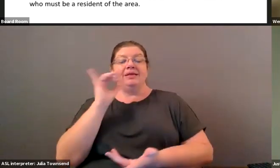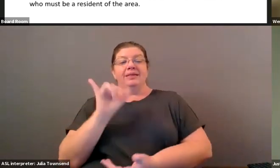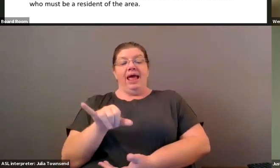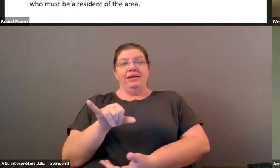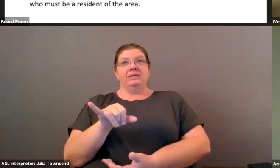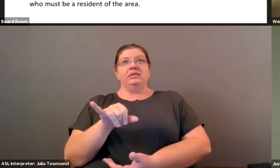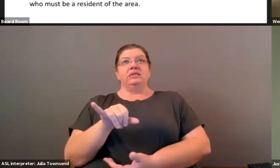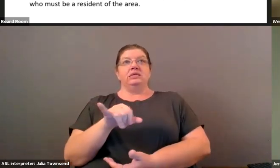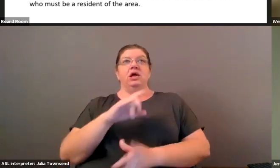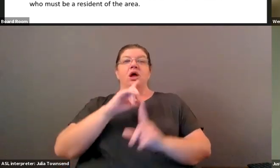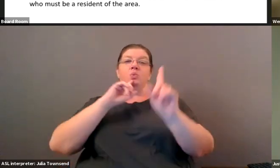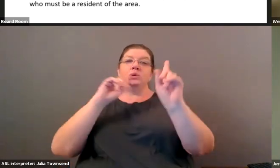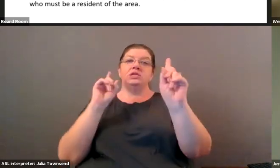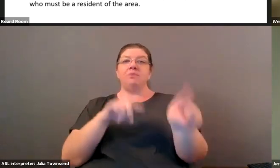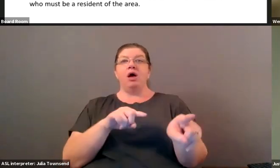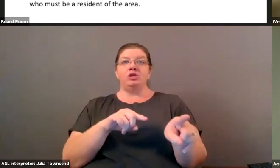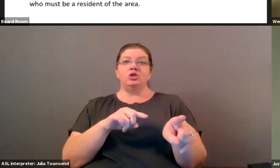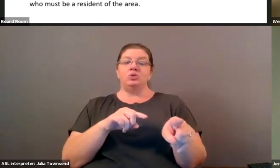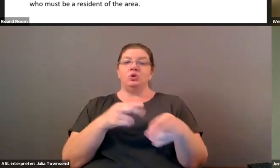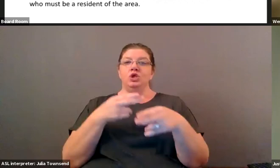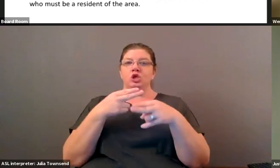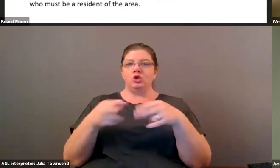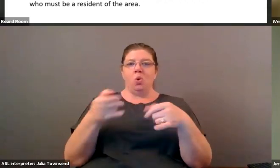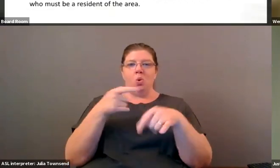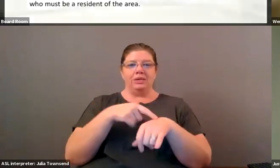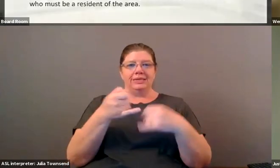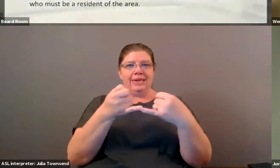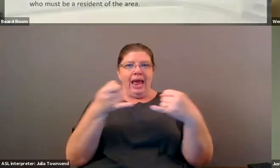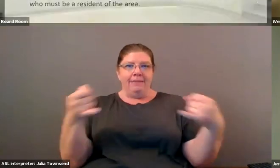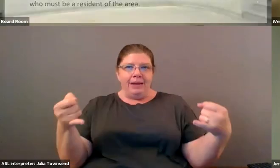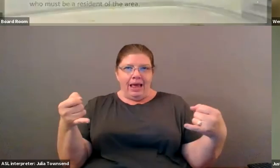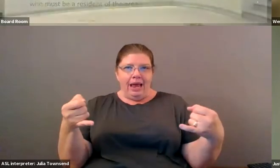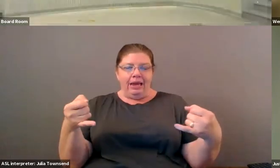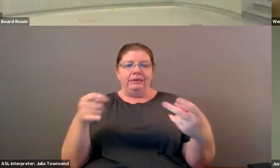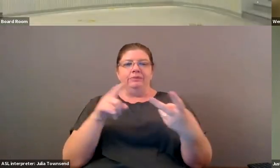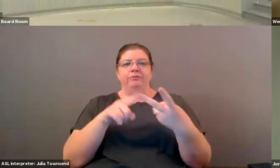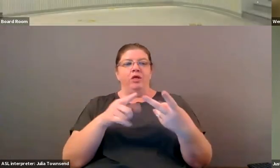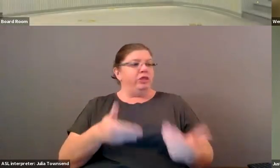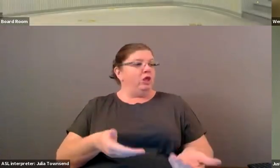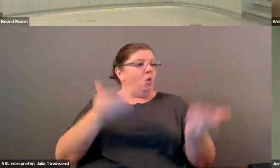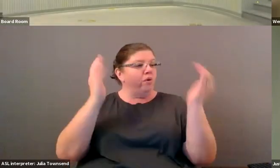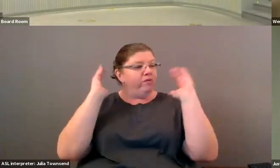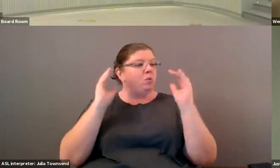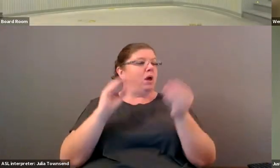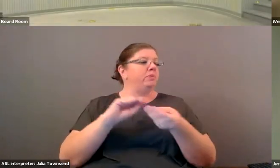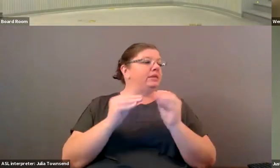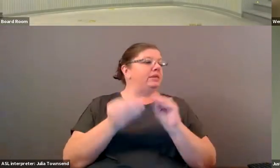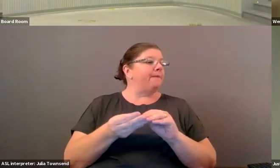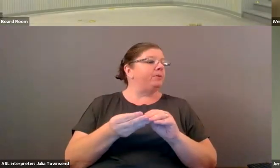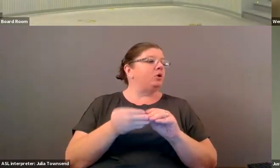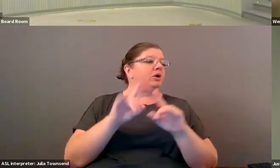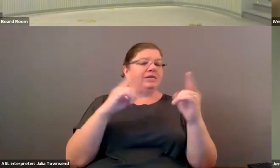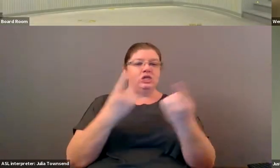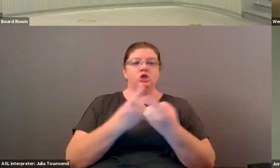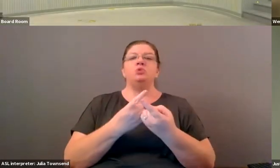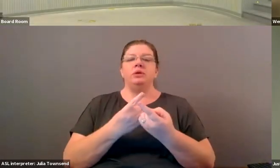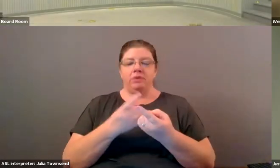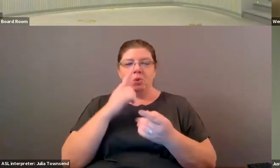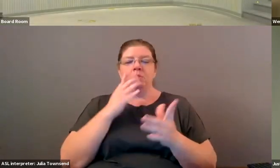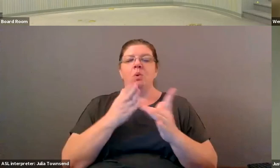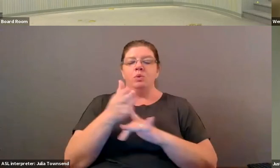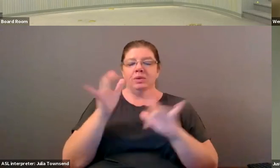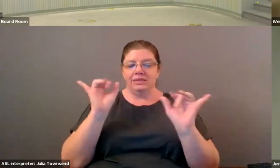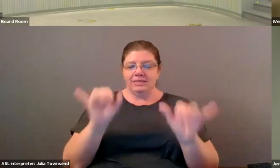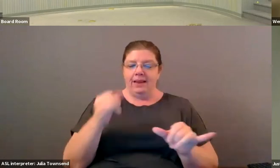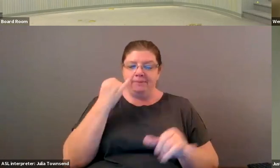to the short timeline and the overwhelming number of districts that are going to be going through the same thing.